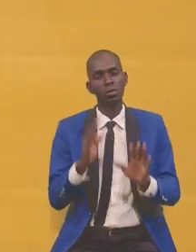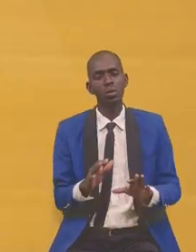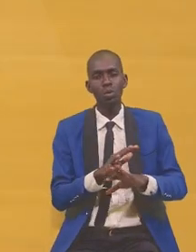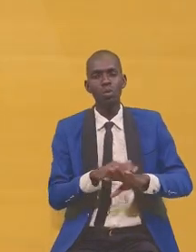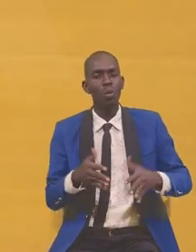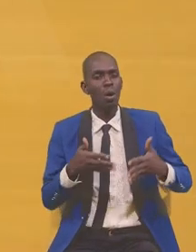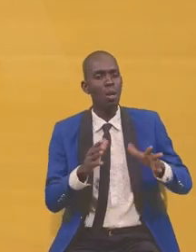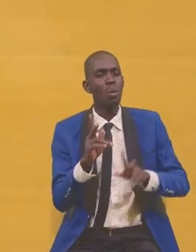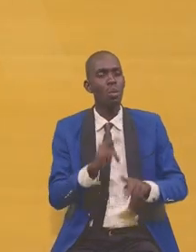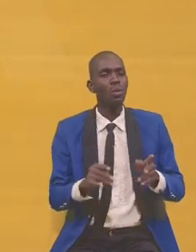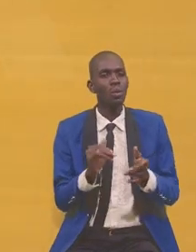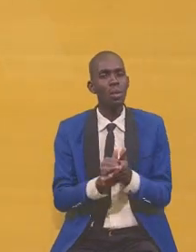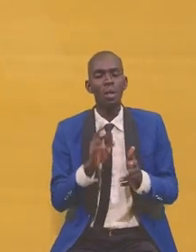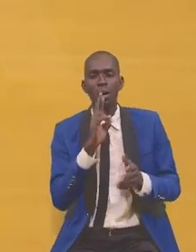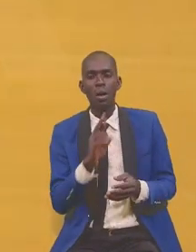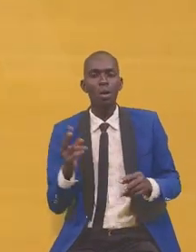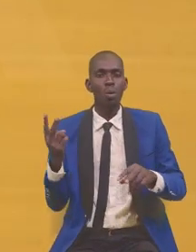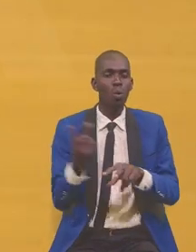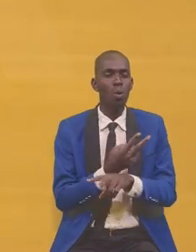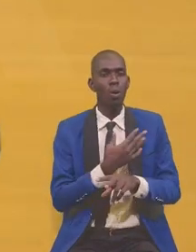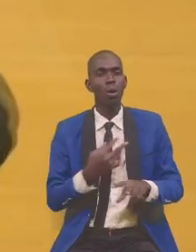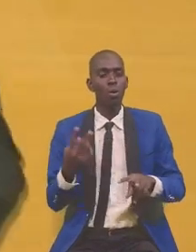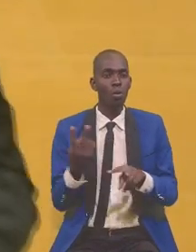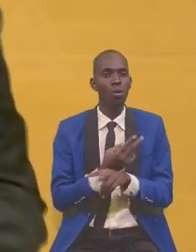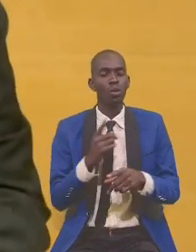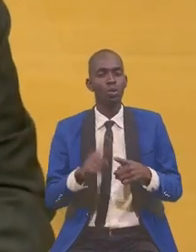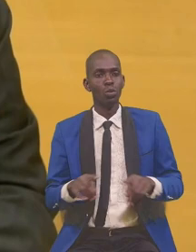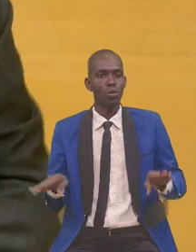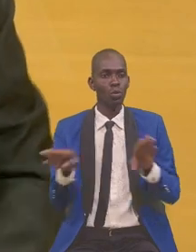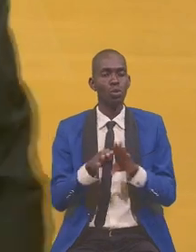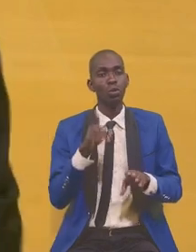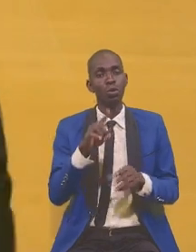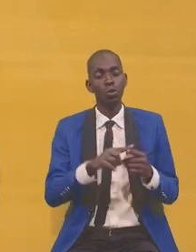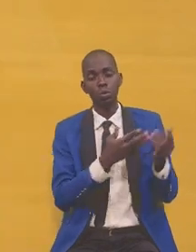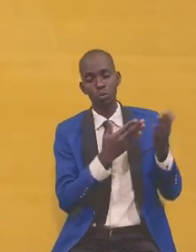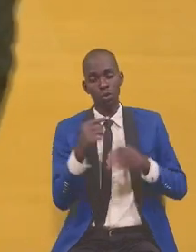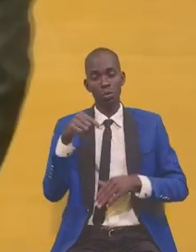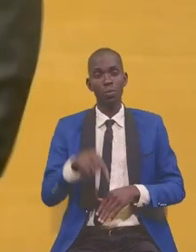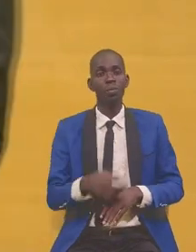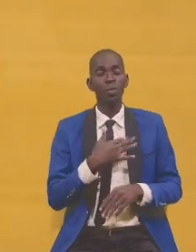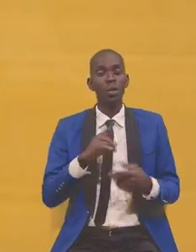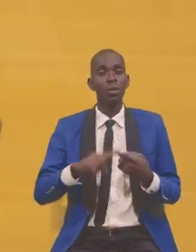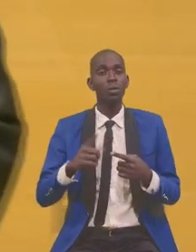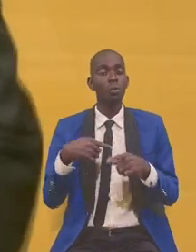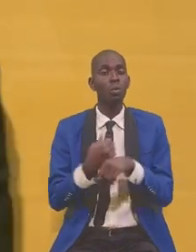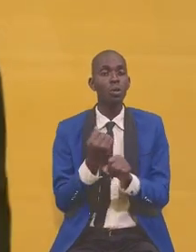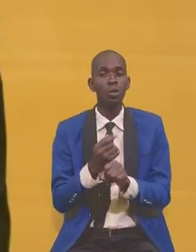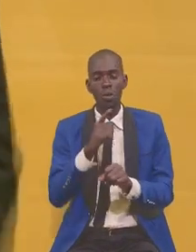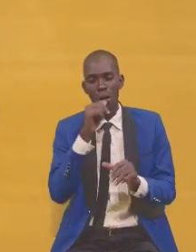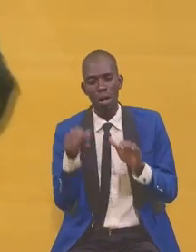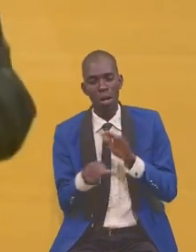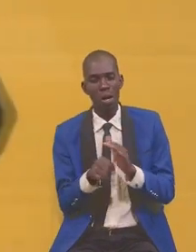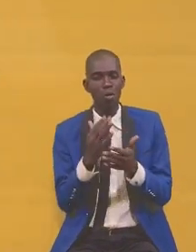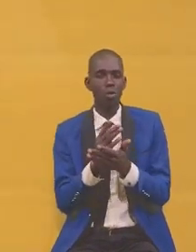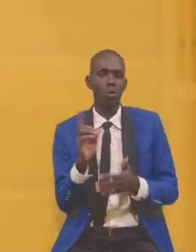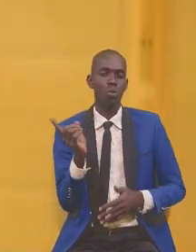and worse in their evil to shut you up, to clamp you down, and then to make you hide somewhere in